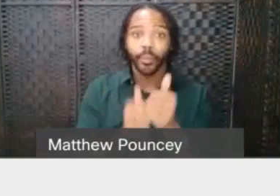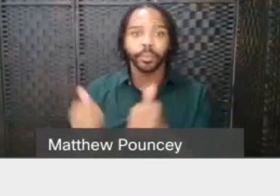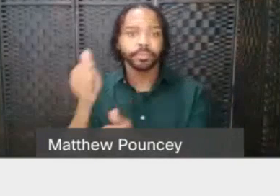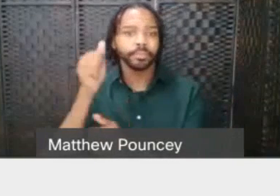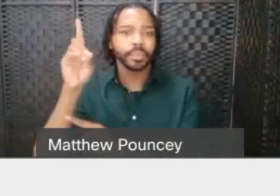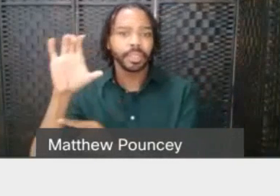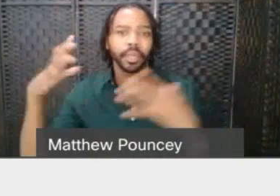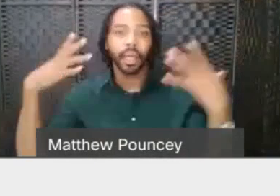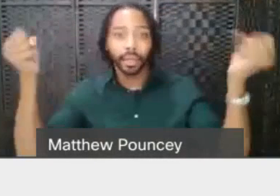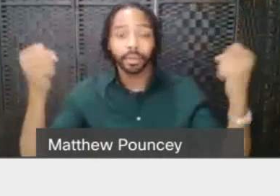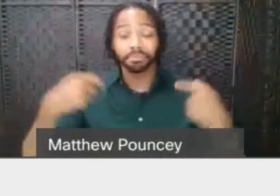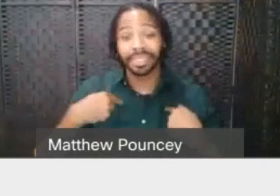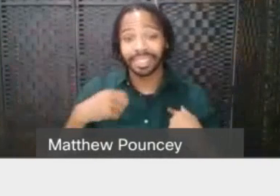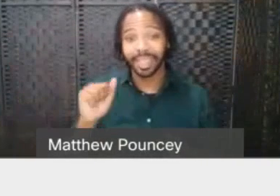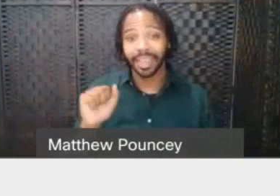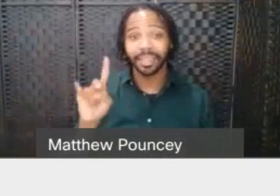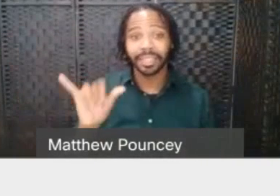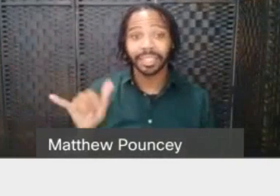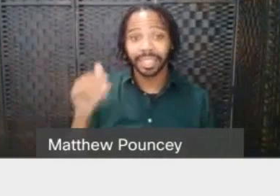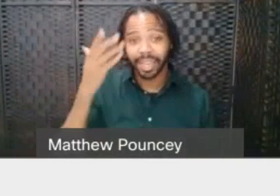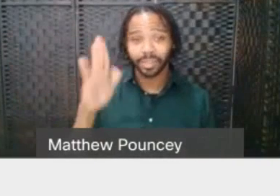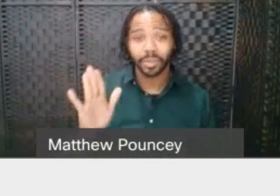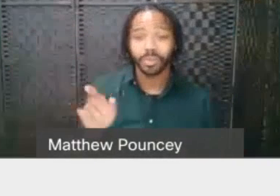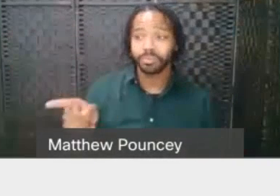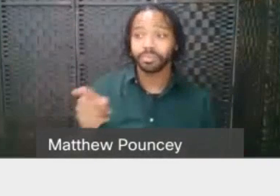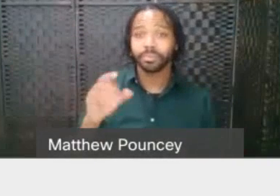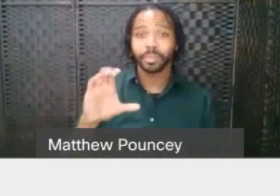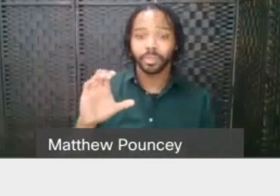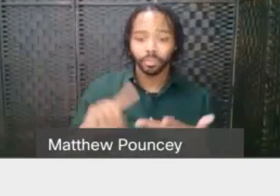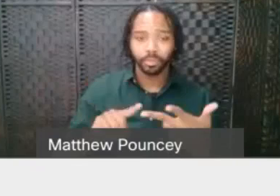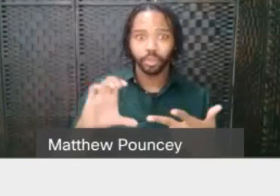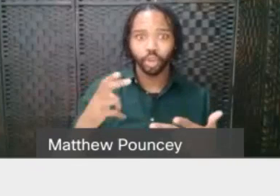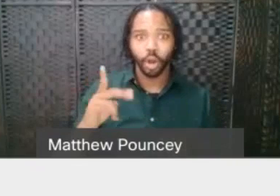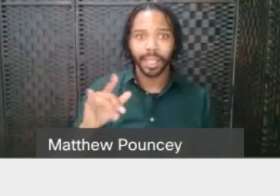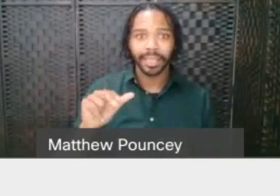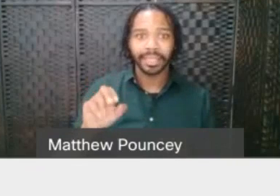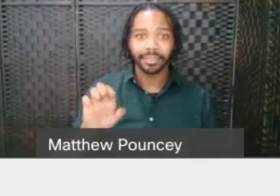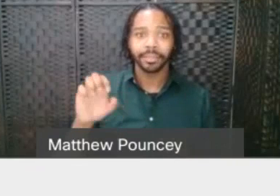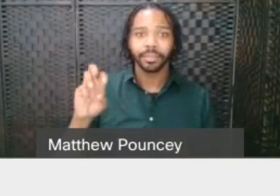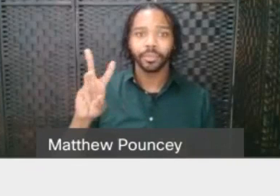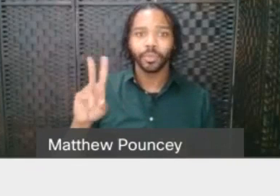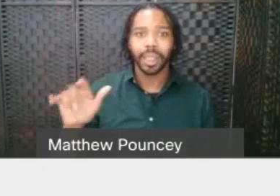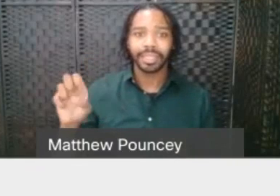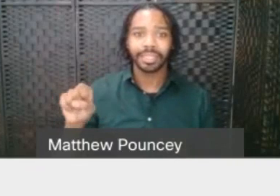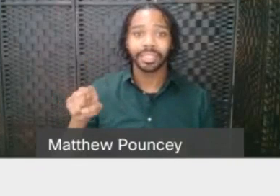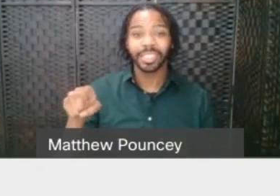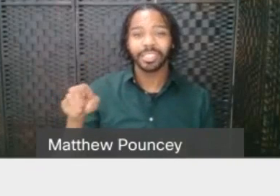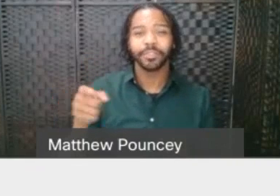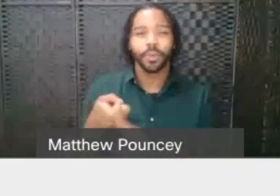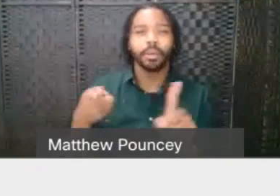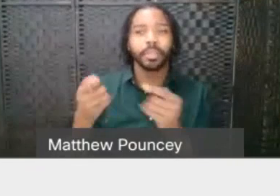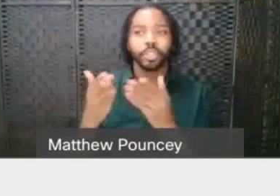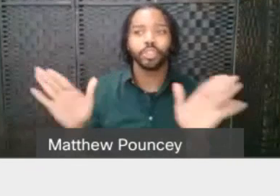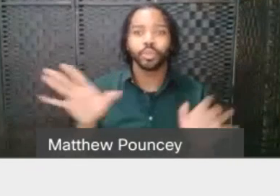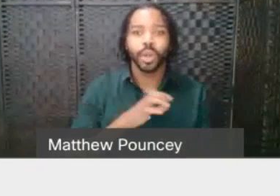And I don't know, Ms. Wills is from the general counsel's office at DC Health. So when